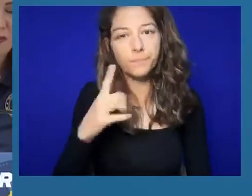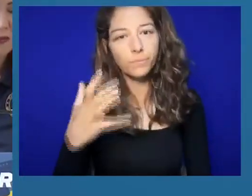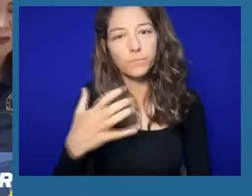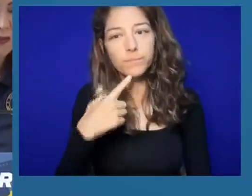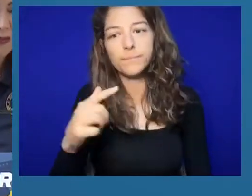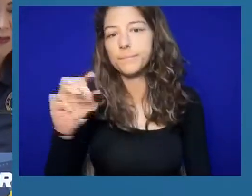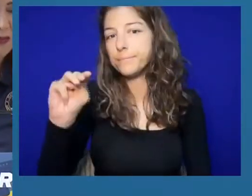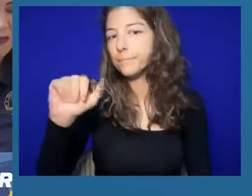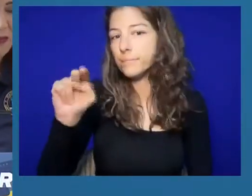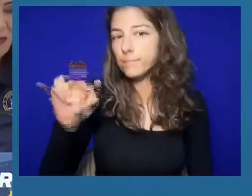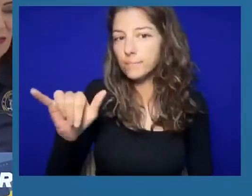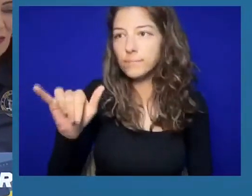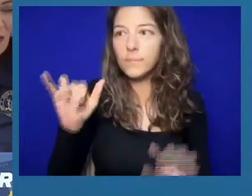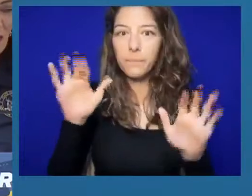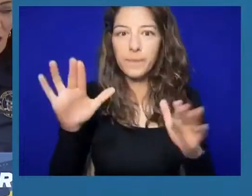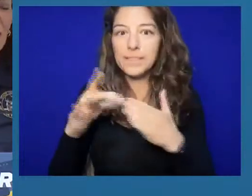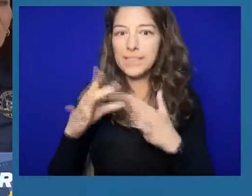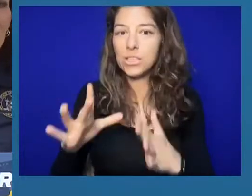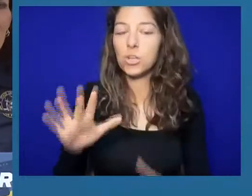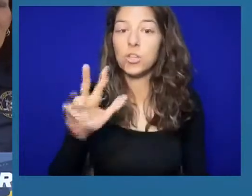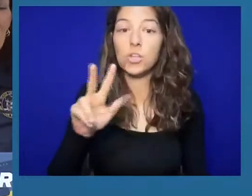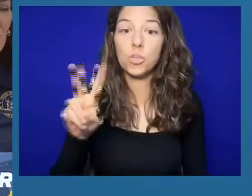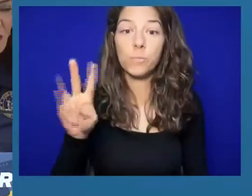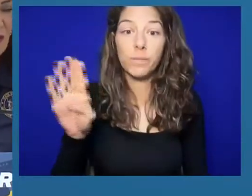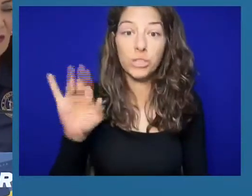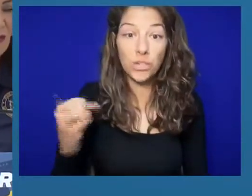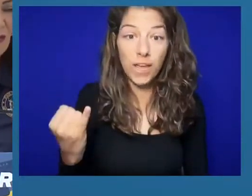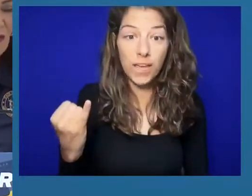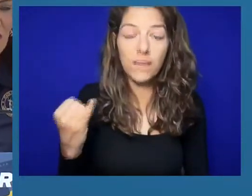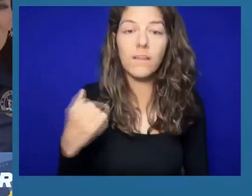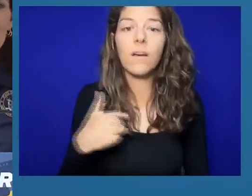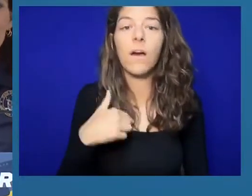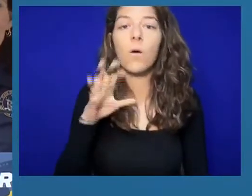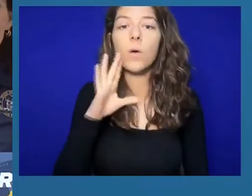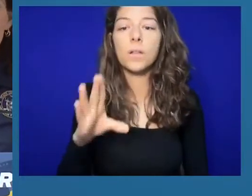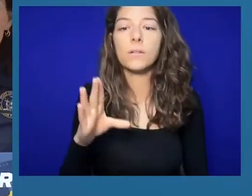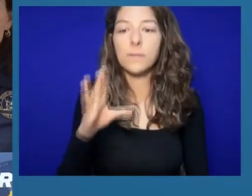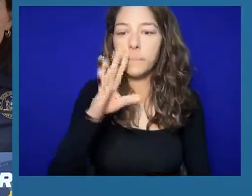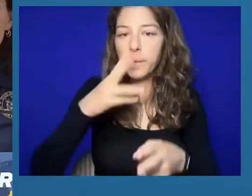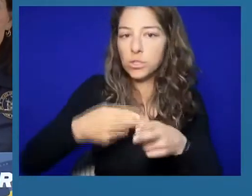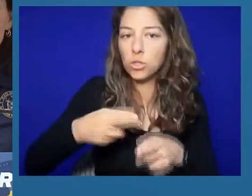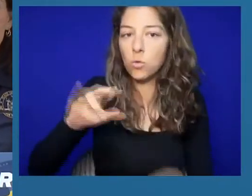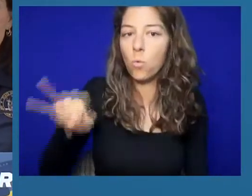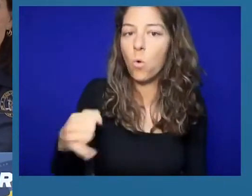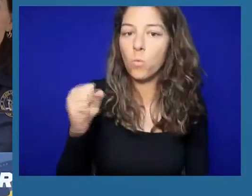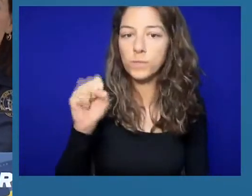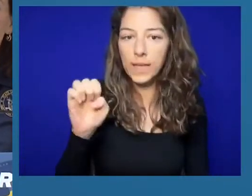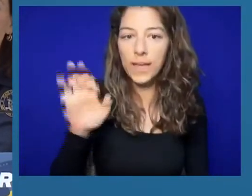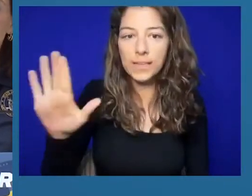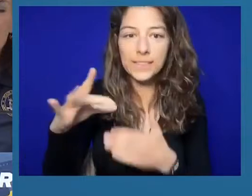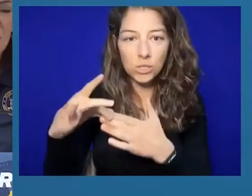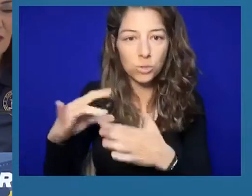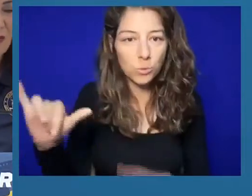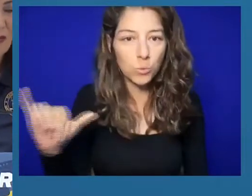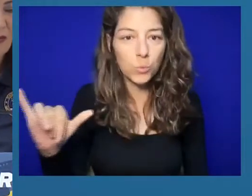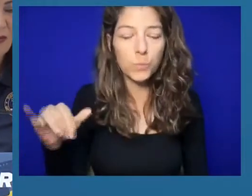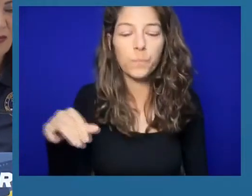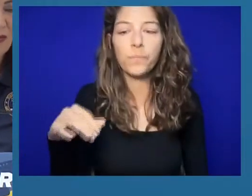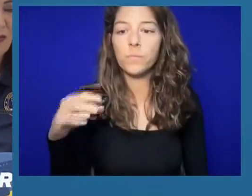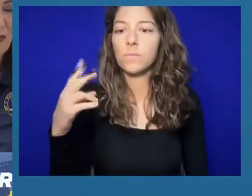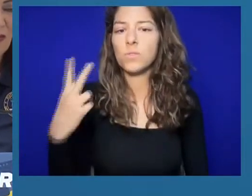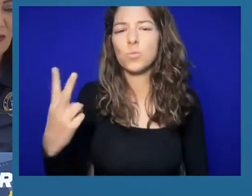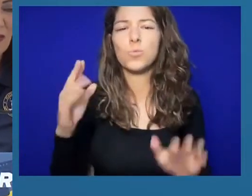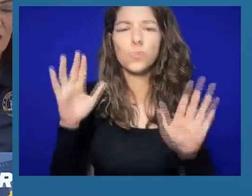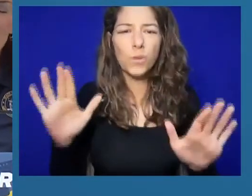a tremendous leader of 32BJ, and I'm going to mention Jose and his leadership of two great unions